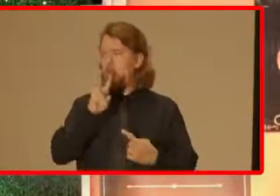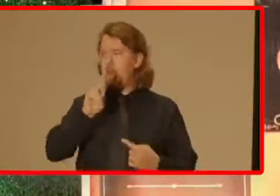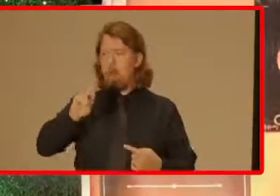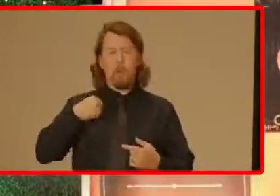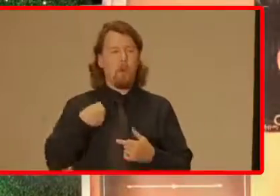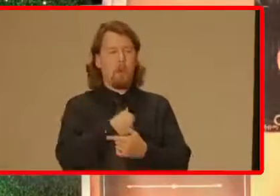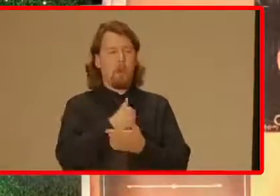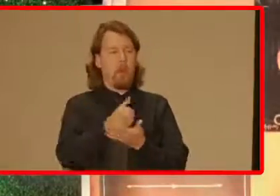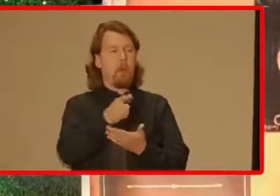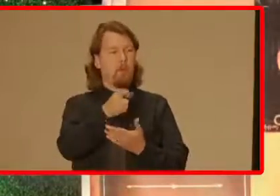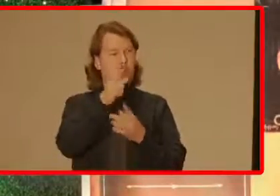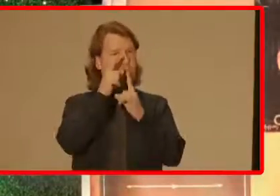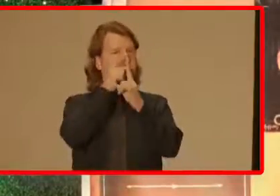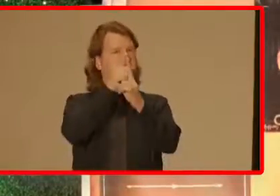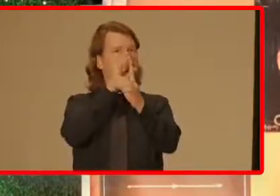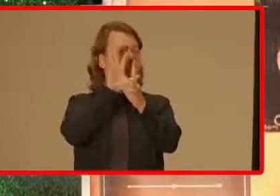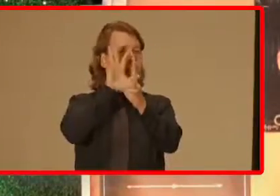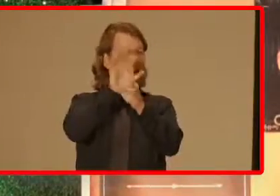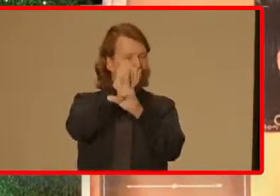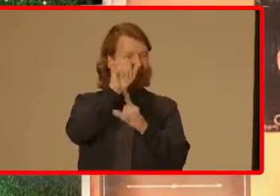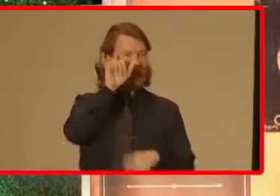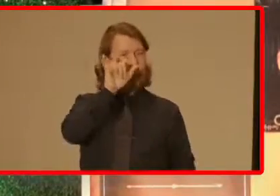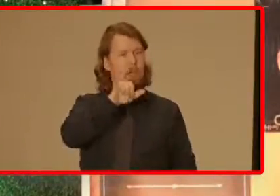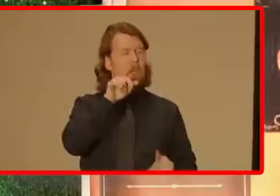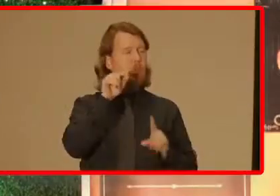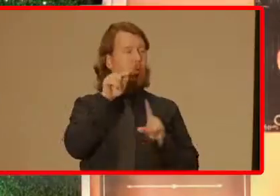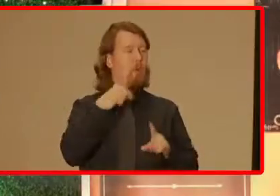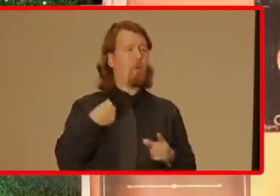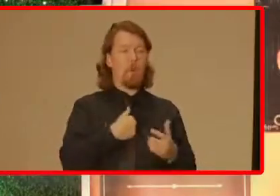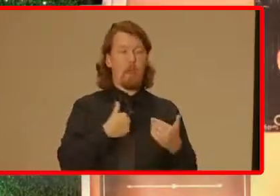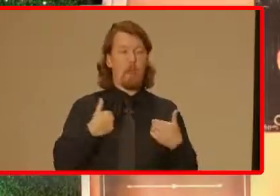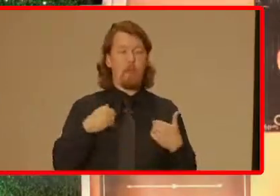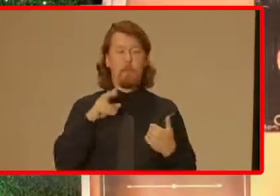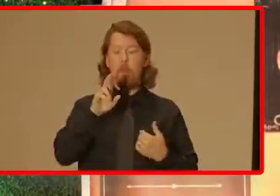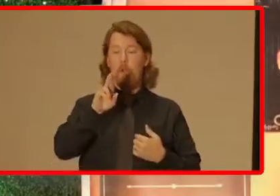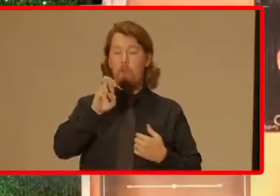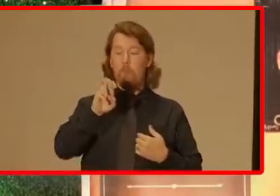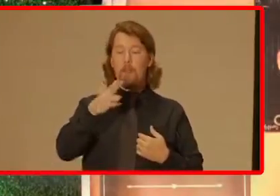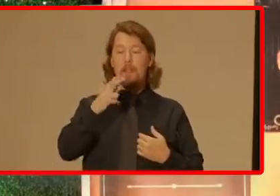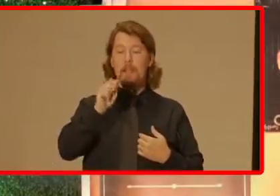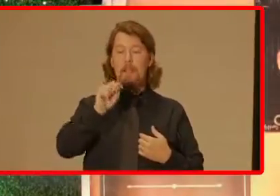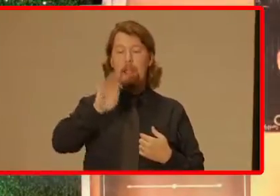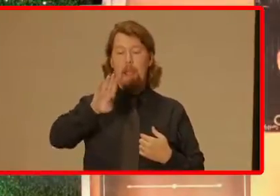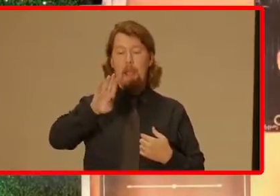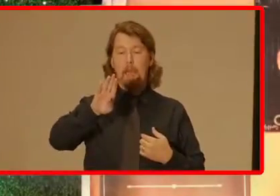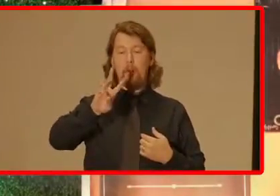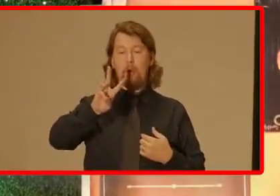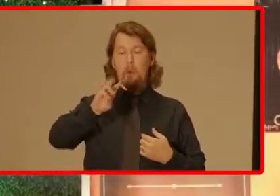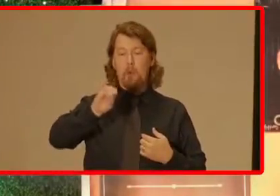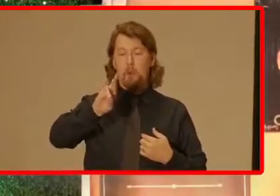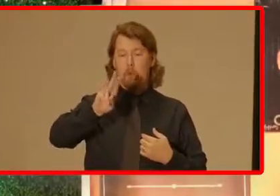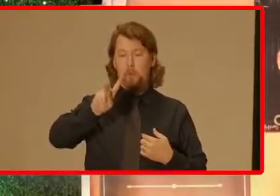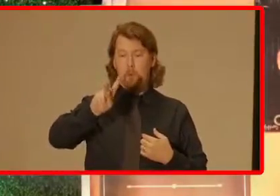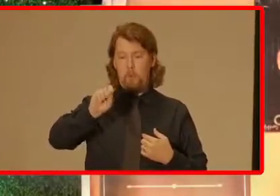vocational goals regardless of what that is. We have a website, rehabworks.org.